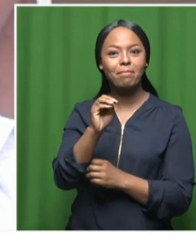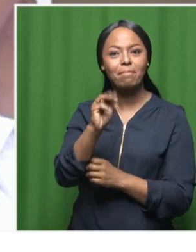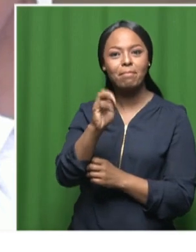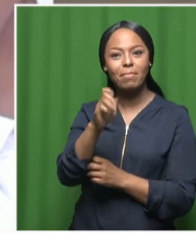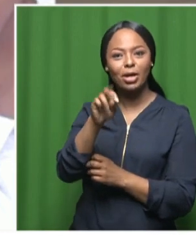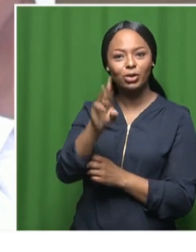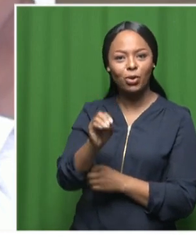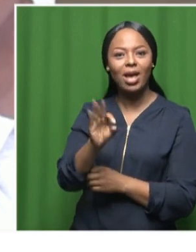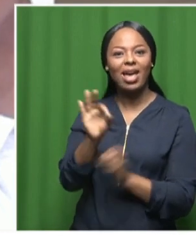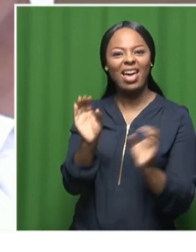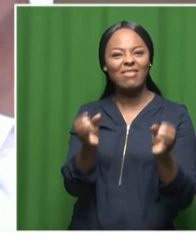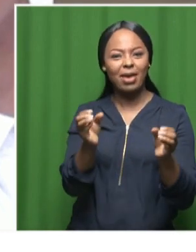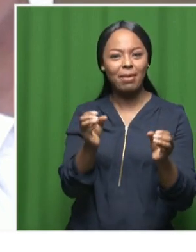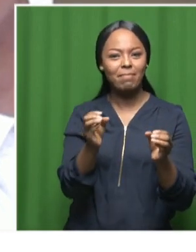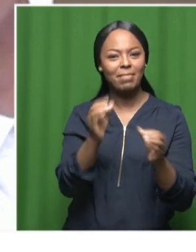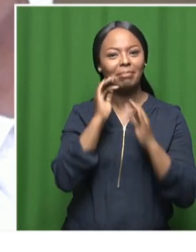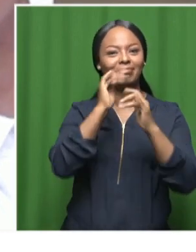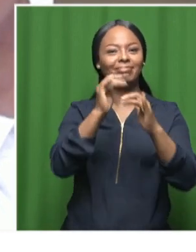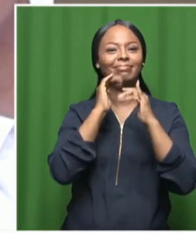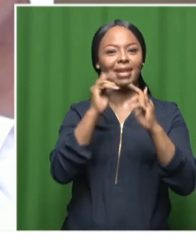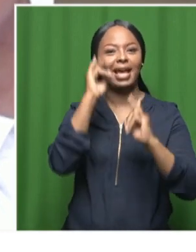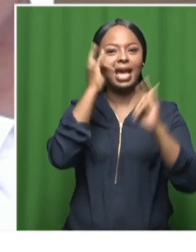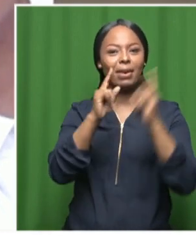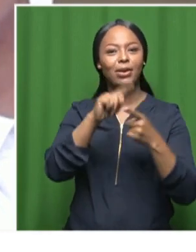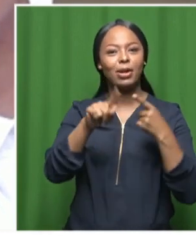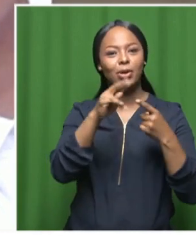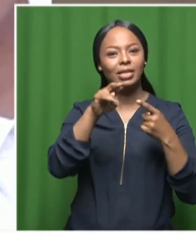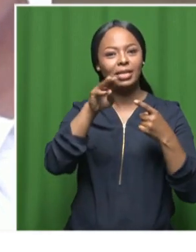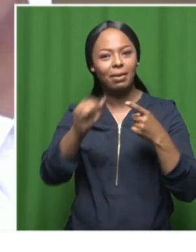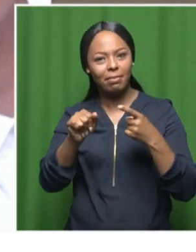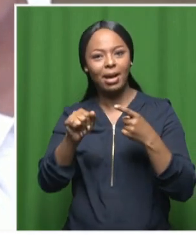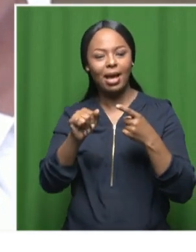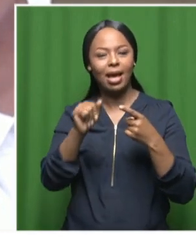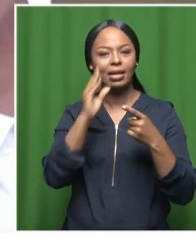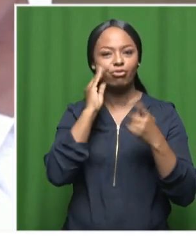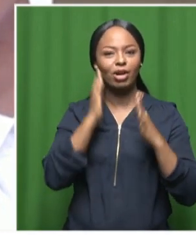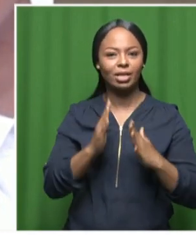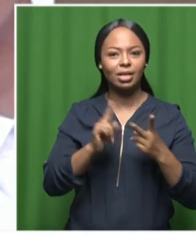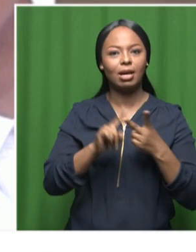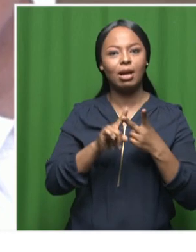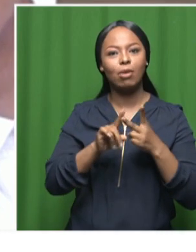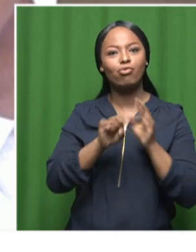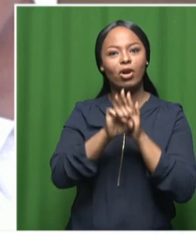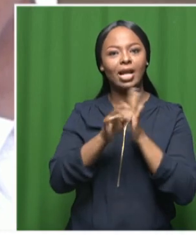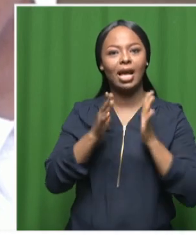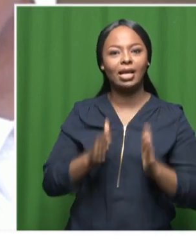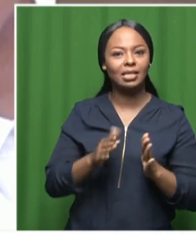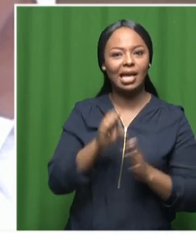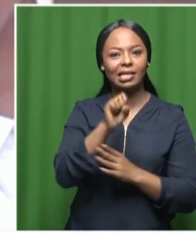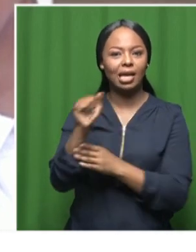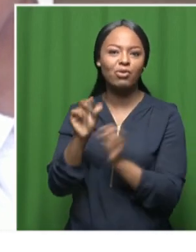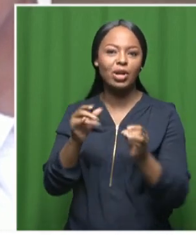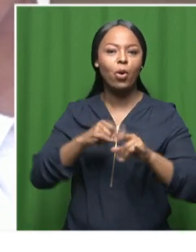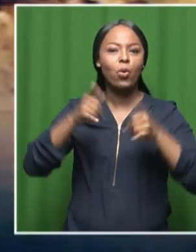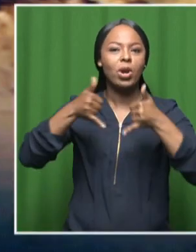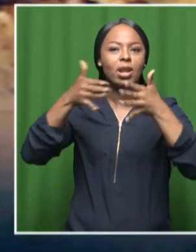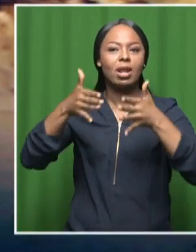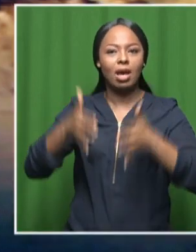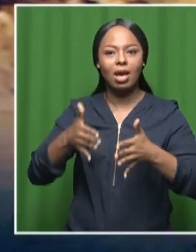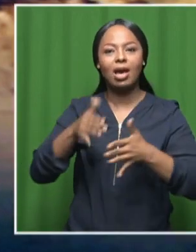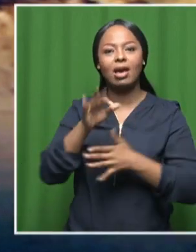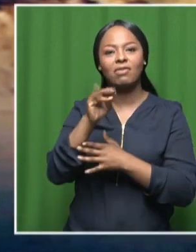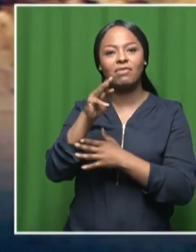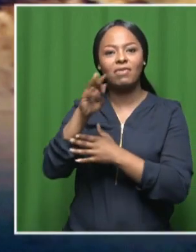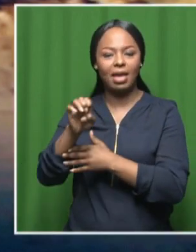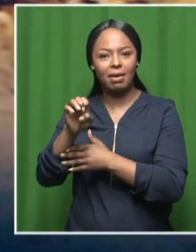The Urban Jazz Experience host, Nothemba Madumo, and SA Radio Awards Hall of Fame inductee, Brenda Sisane, helping us zoom